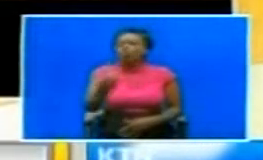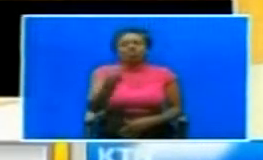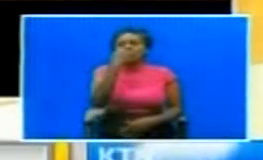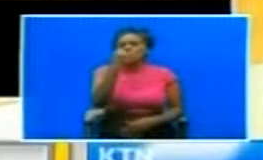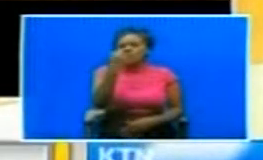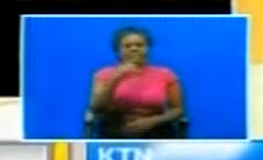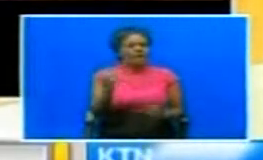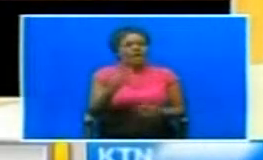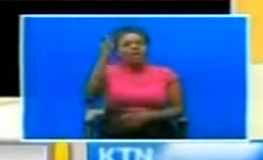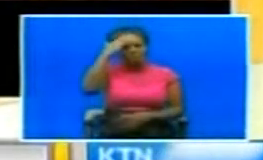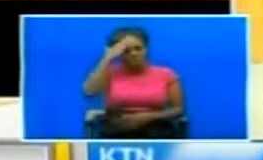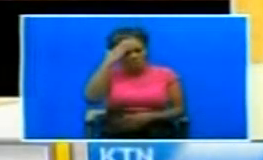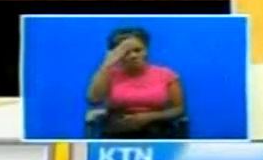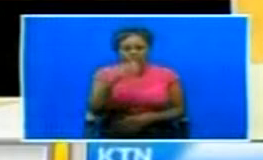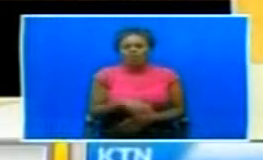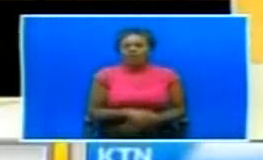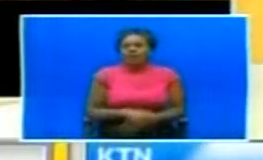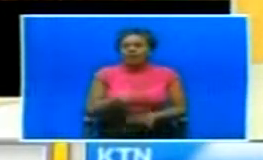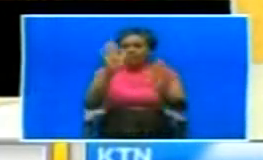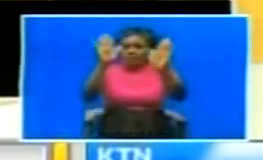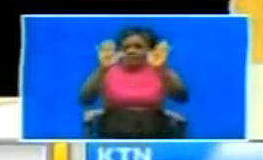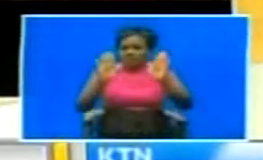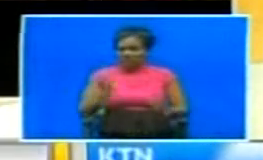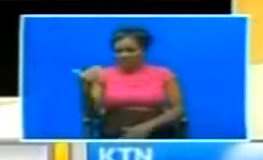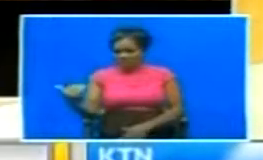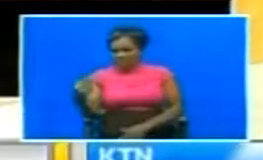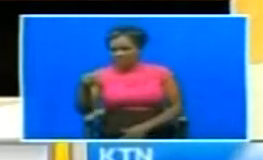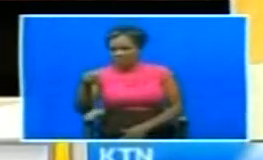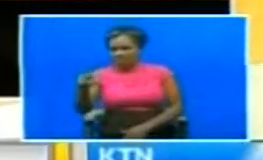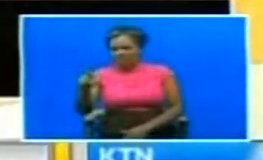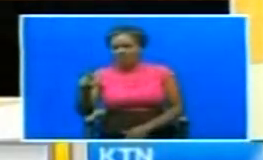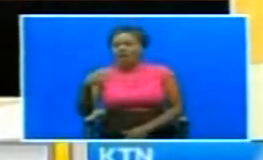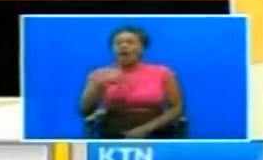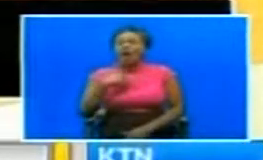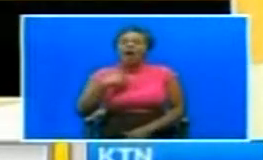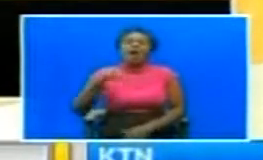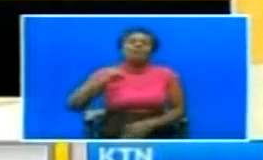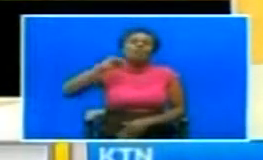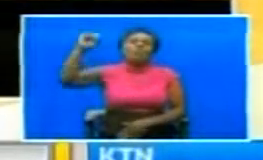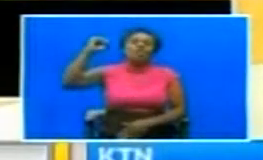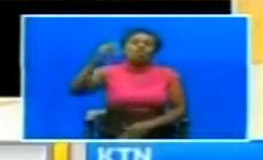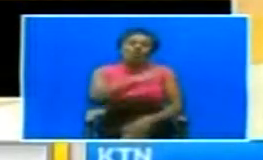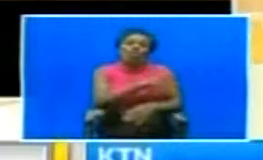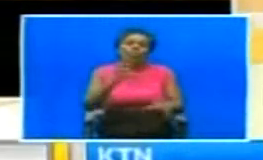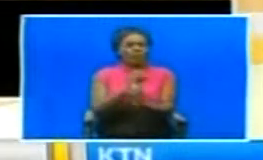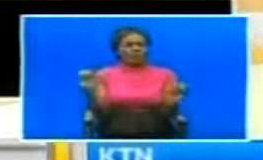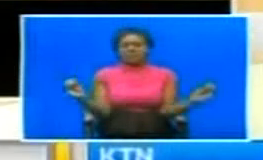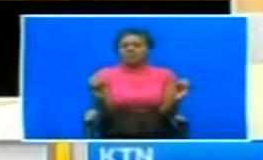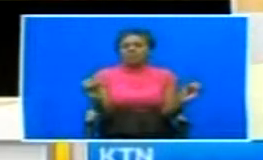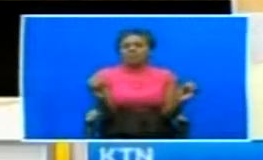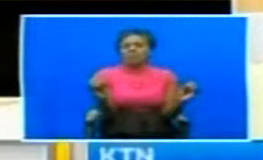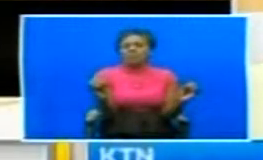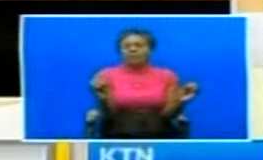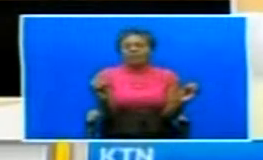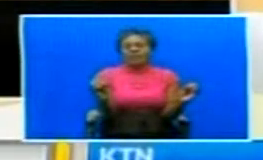feeding. And importantly with children, they are politically powerless. They are not able to talk about their own issues. And